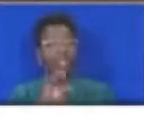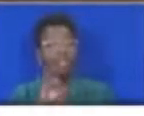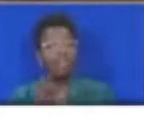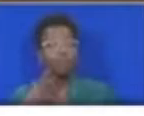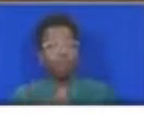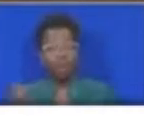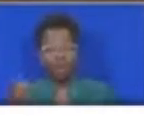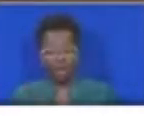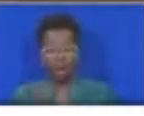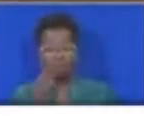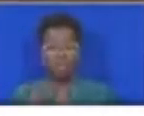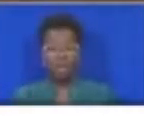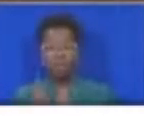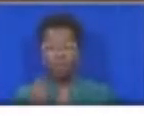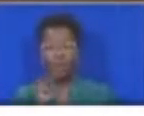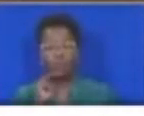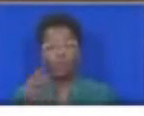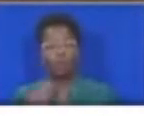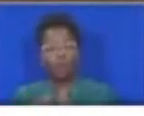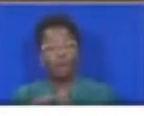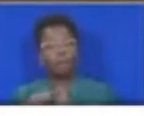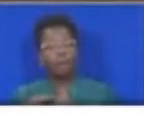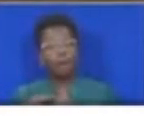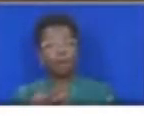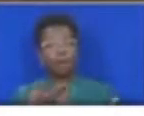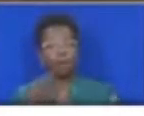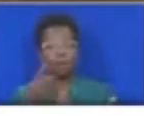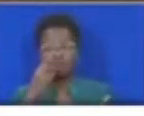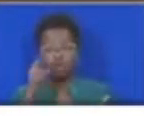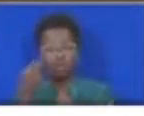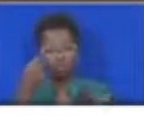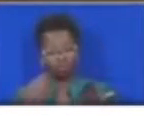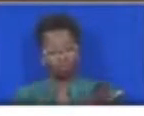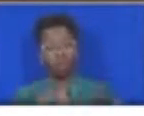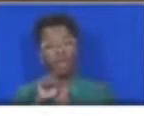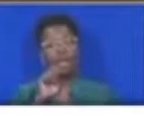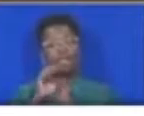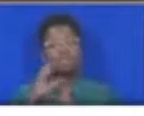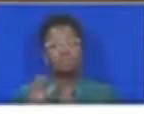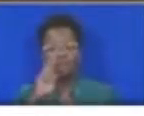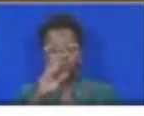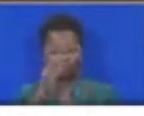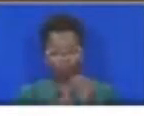and said, here's 1 million, I'll spend this money on a forensic audit at the SABC in order to fix the mess.